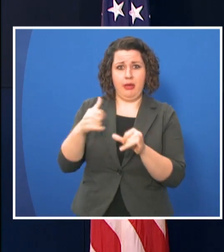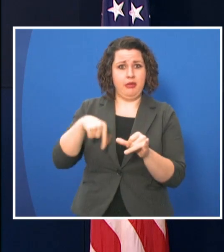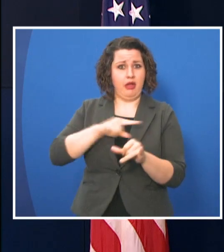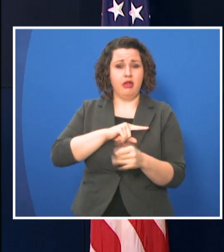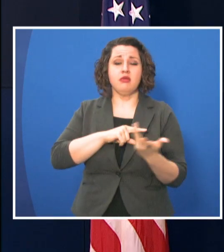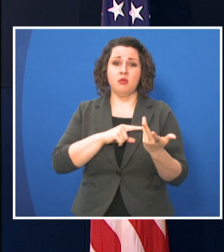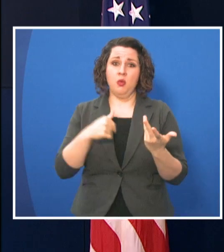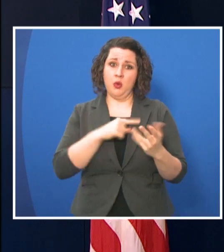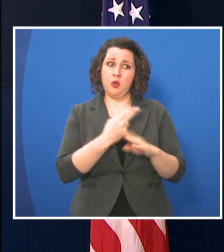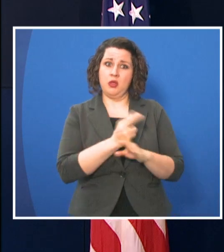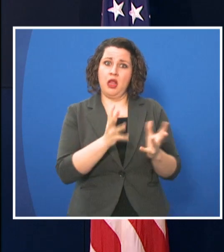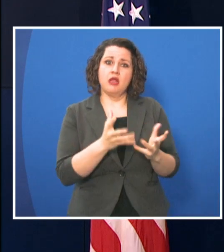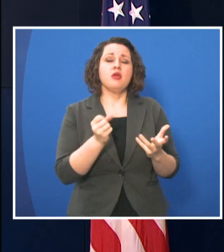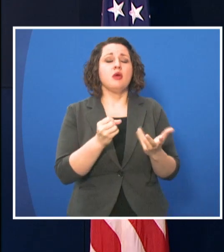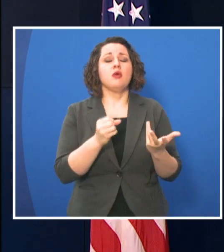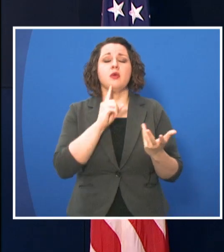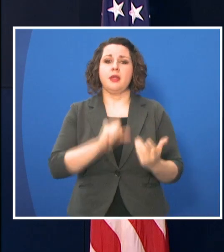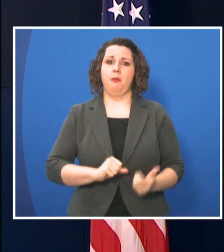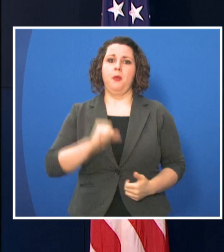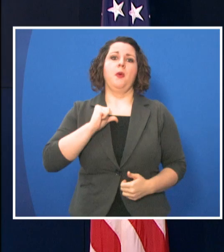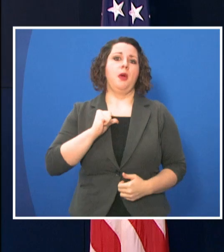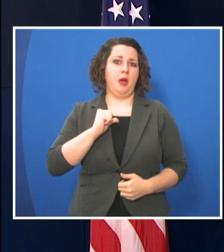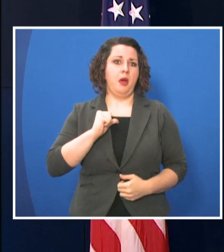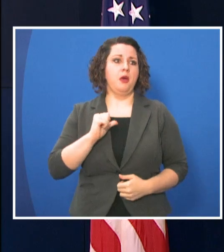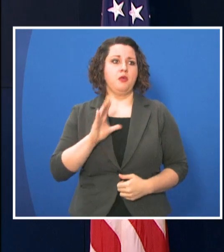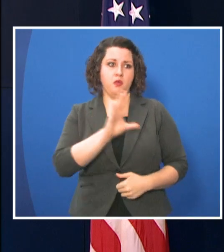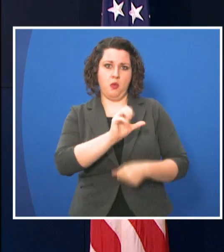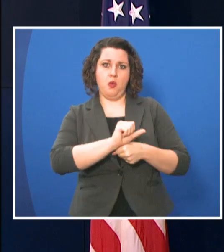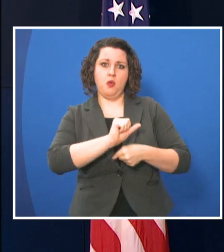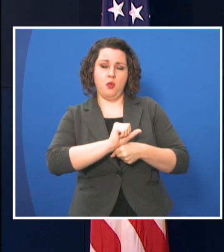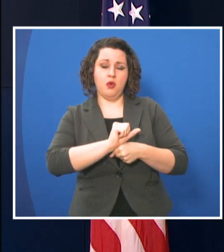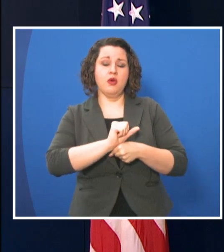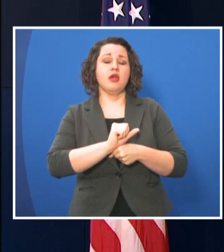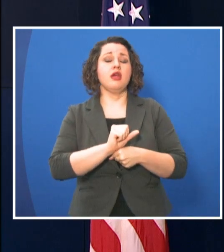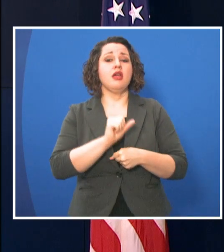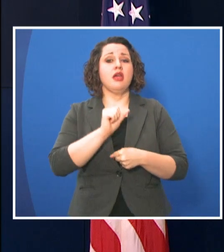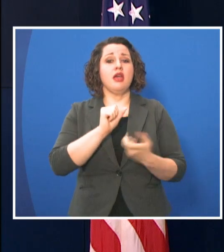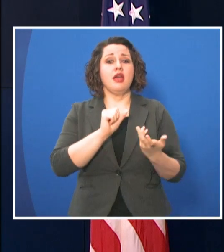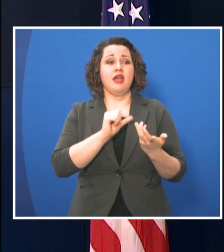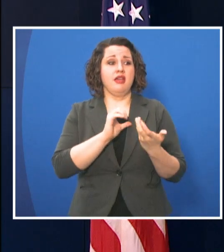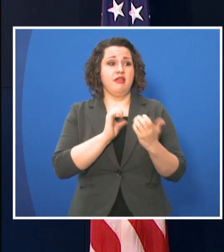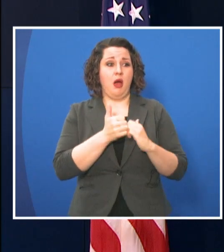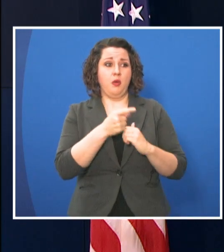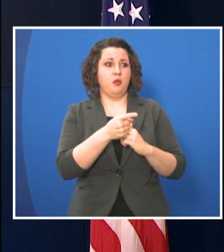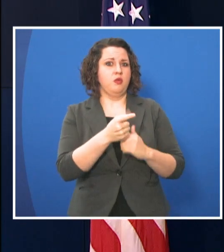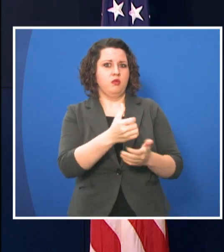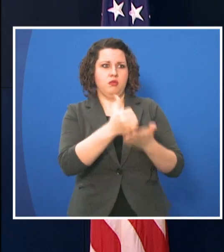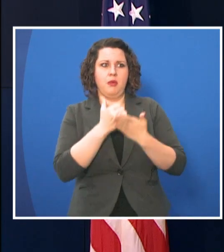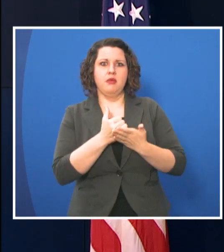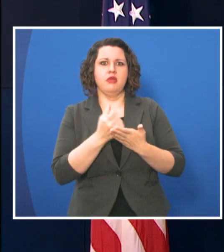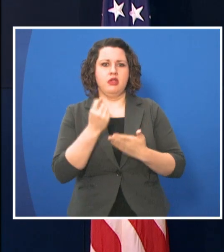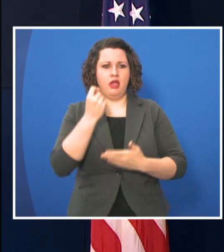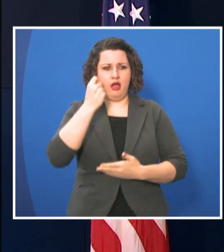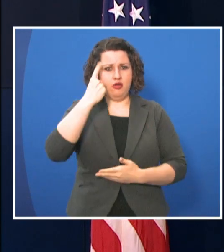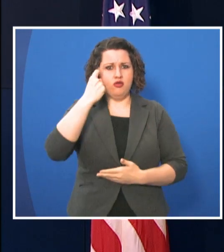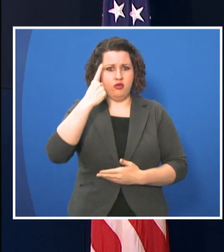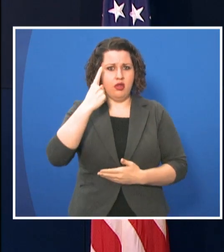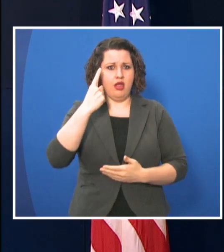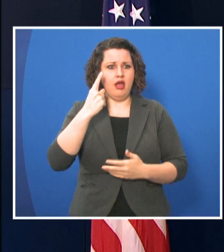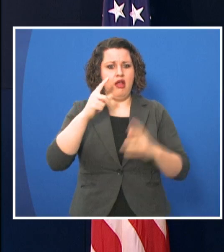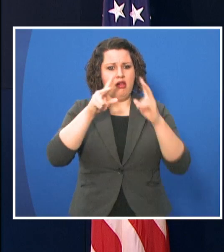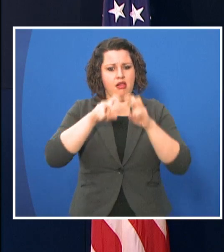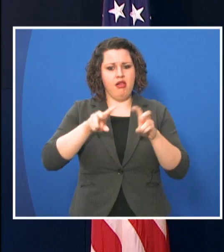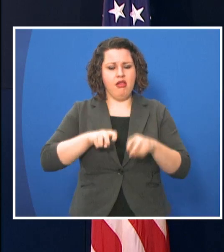time, so I'm extremely proud of the work that you're doing and the difference it's making in helping us really understand even more about